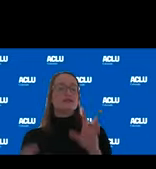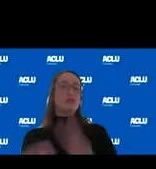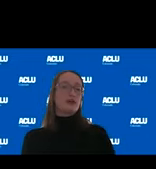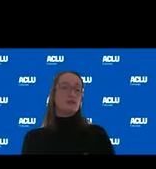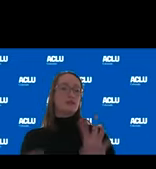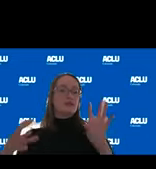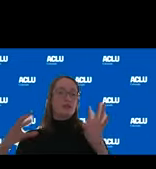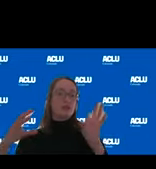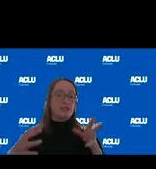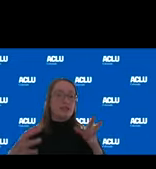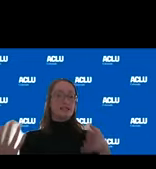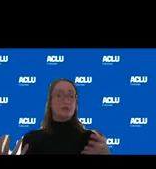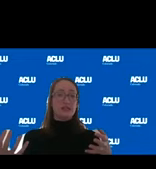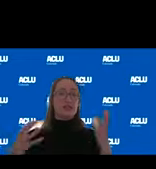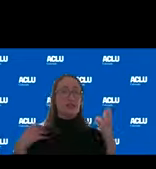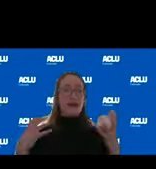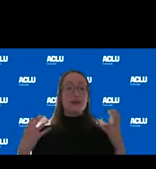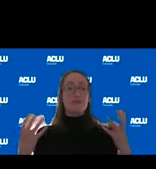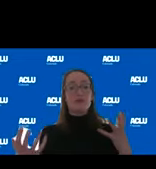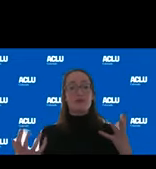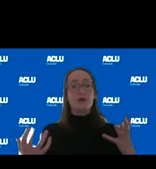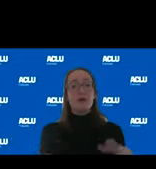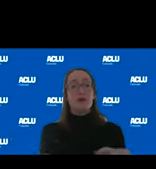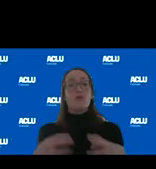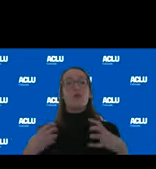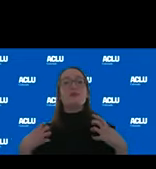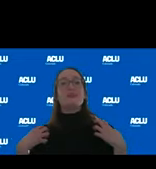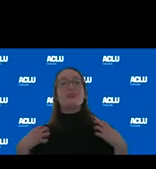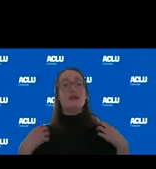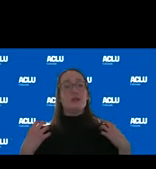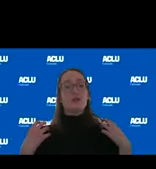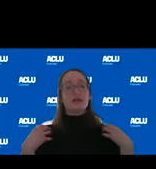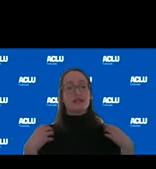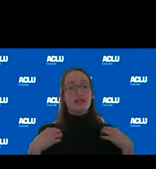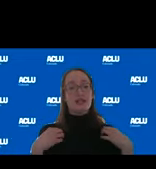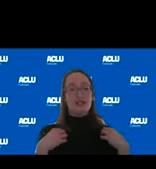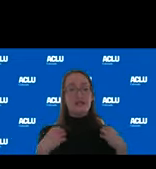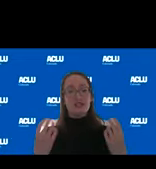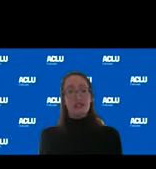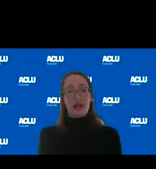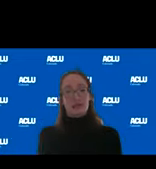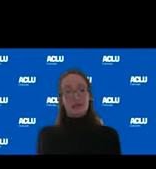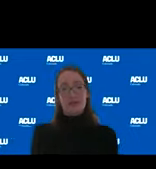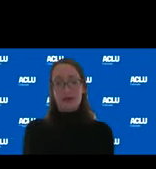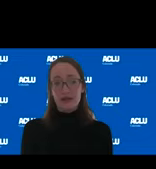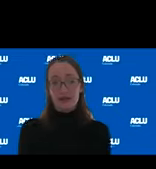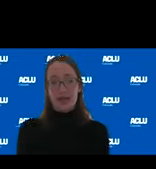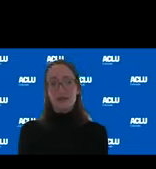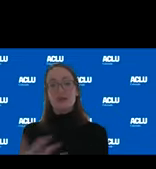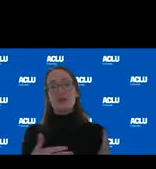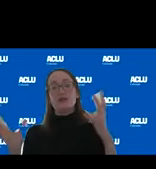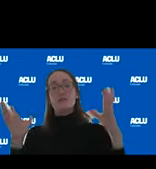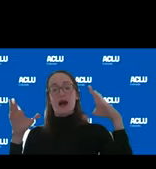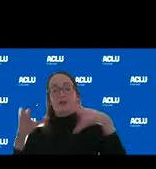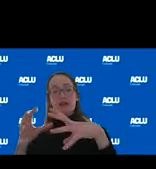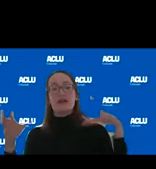is important is because we can anticipate that a lot of people will be participating in the election via absentee ballot, and we